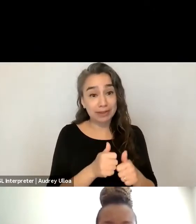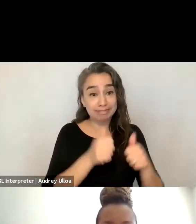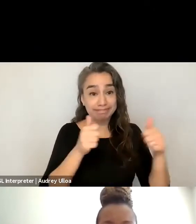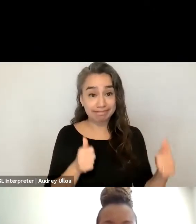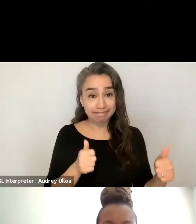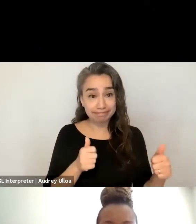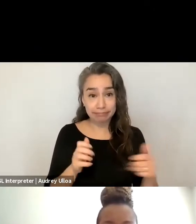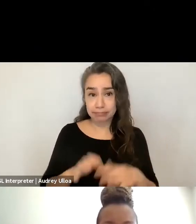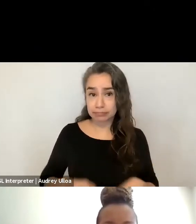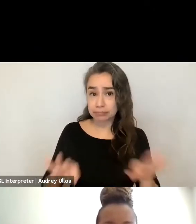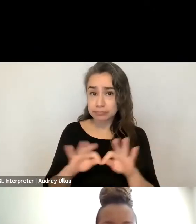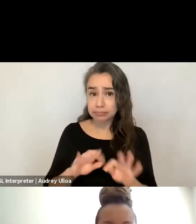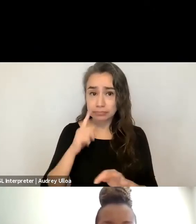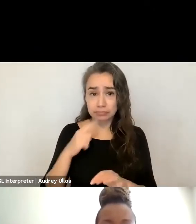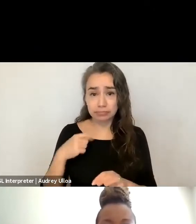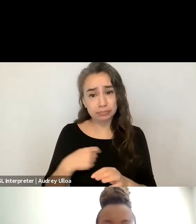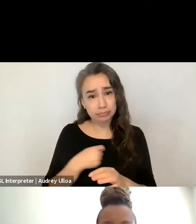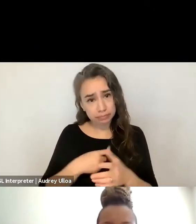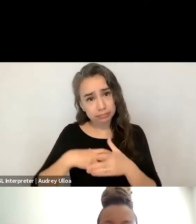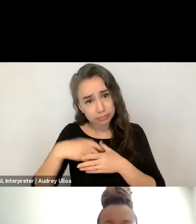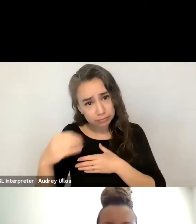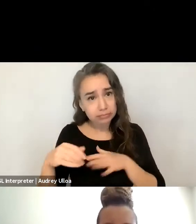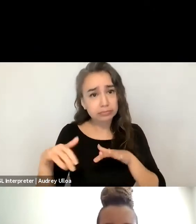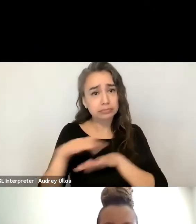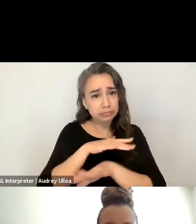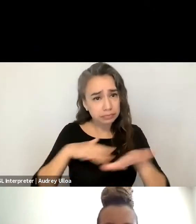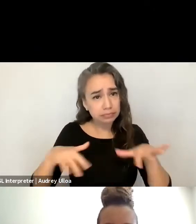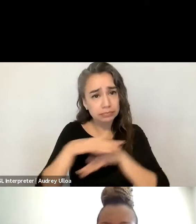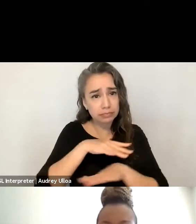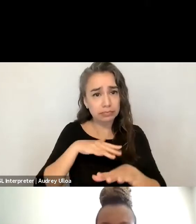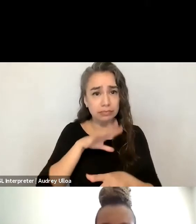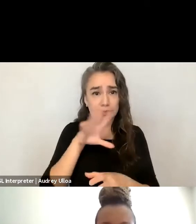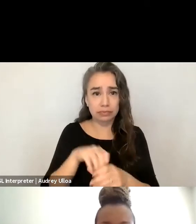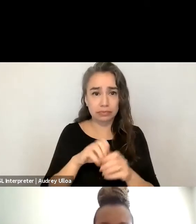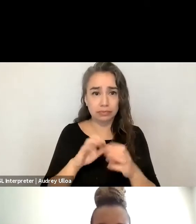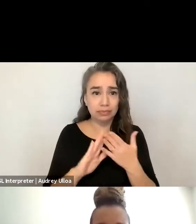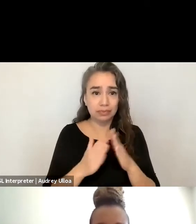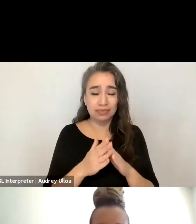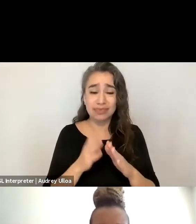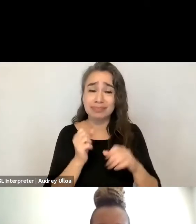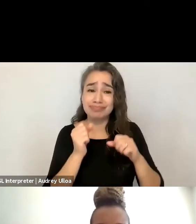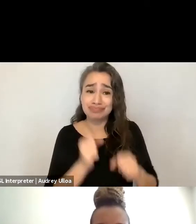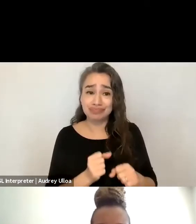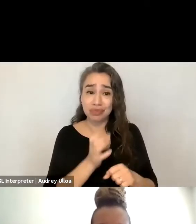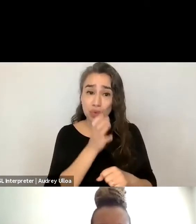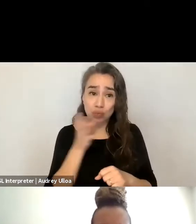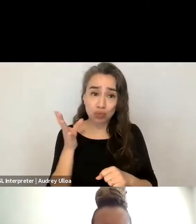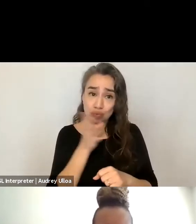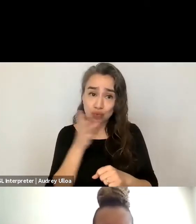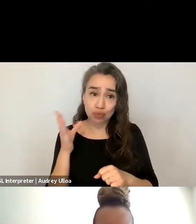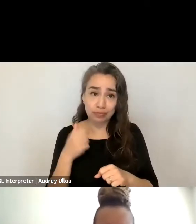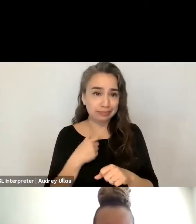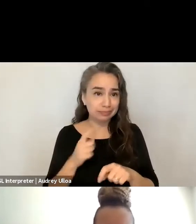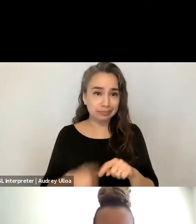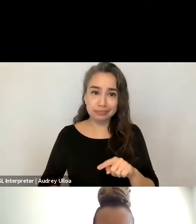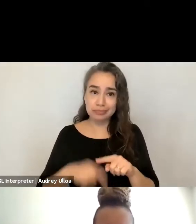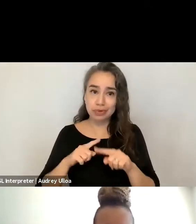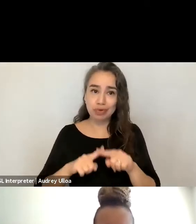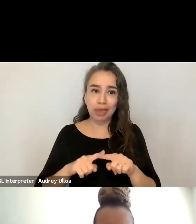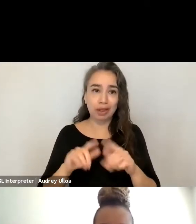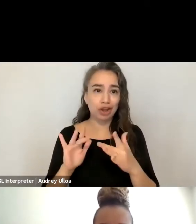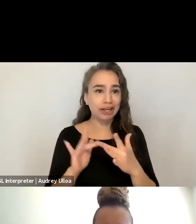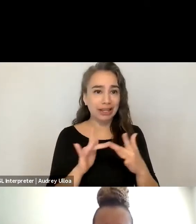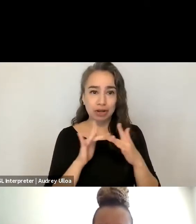us to get out and about in the community because it's really rural also. So I can't rely on internet to do everything. I have